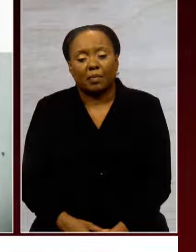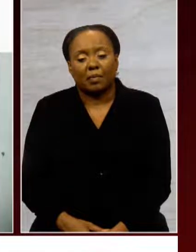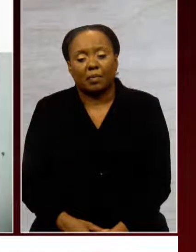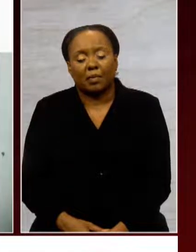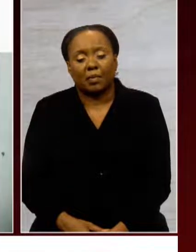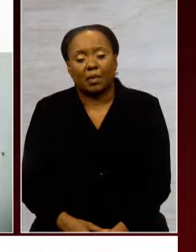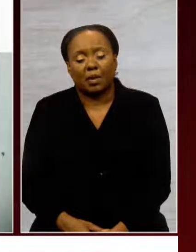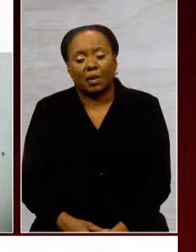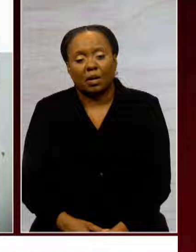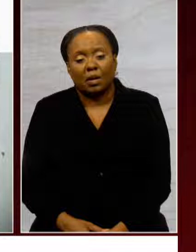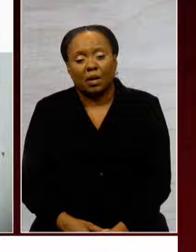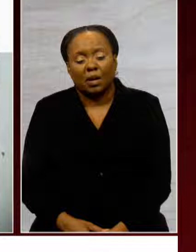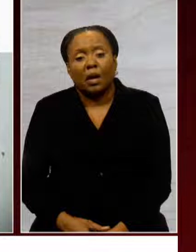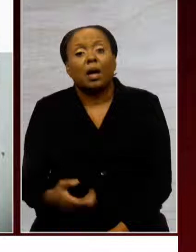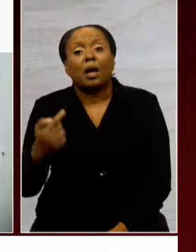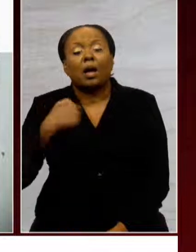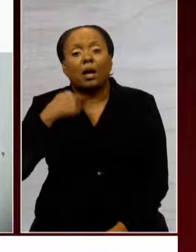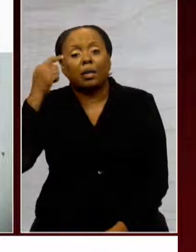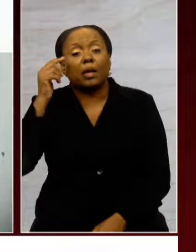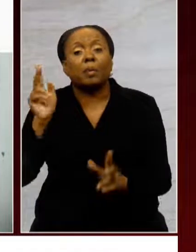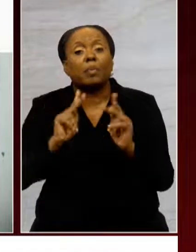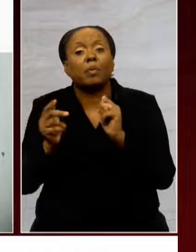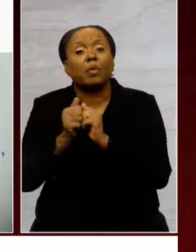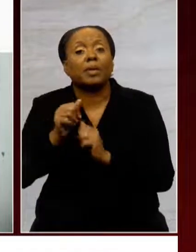and everything. They should have a